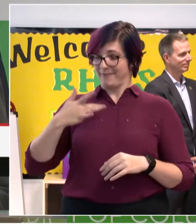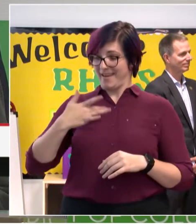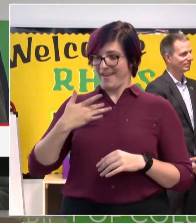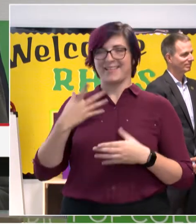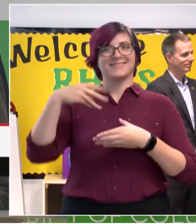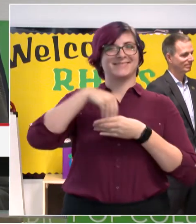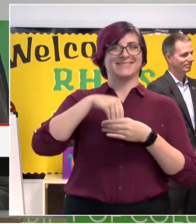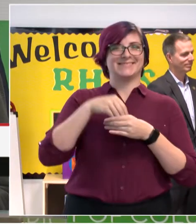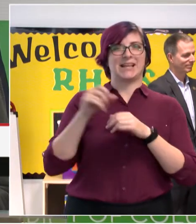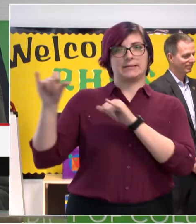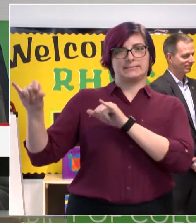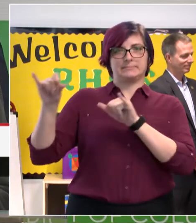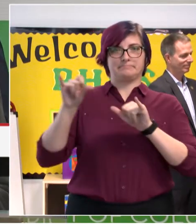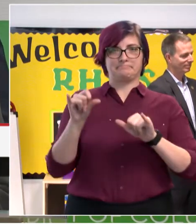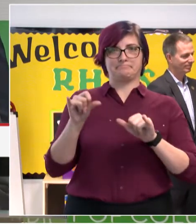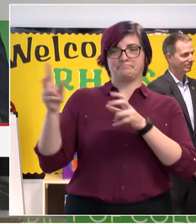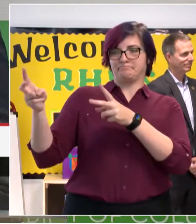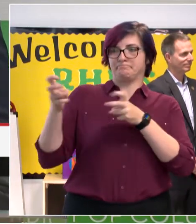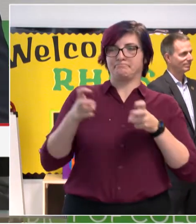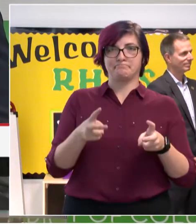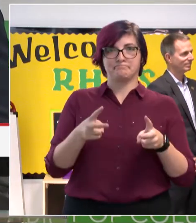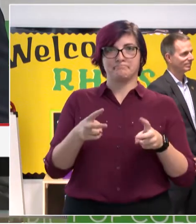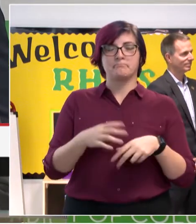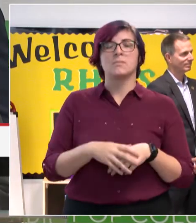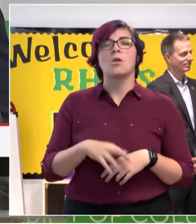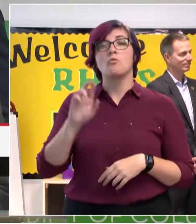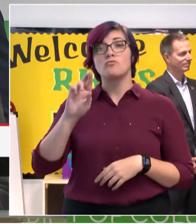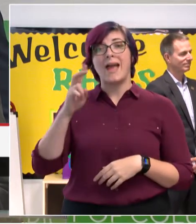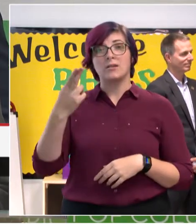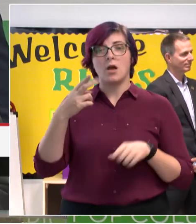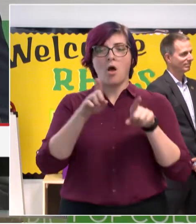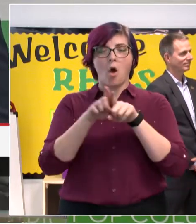Randle Highlands now also meets